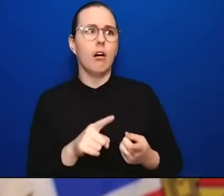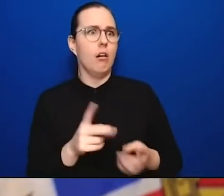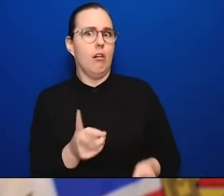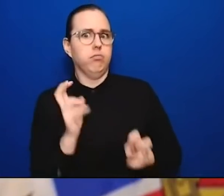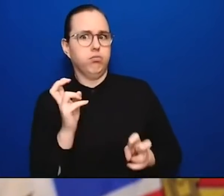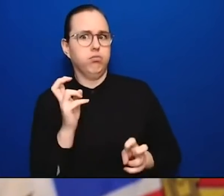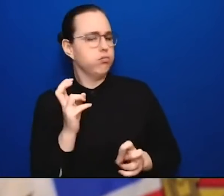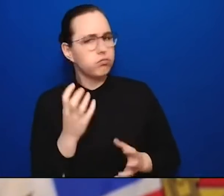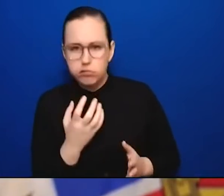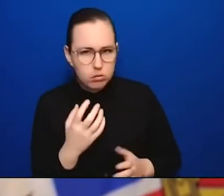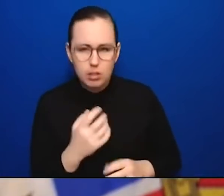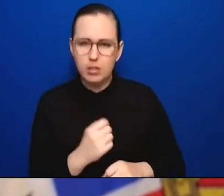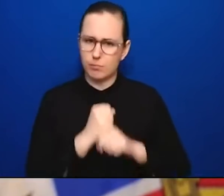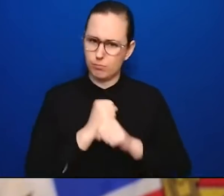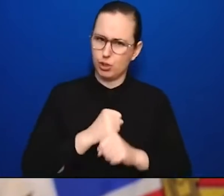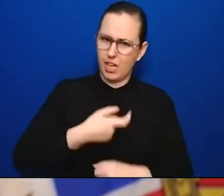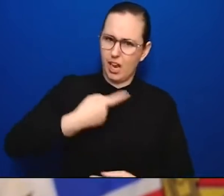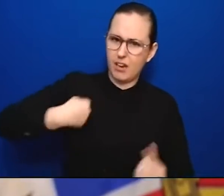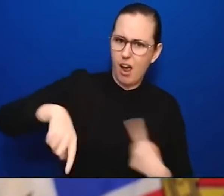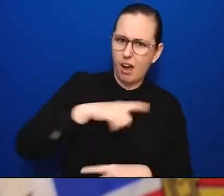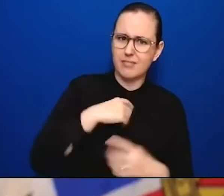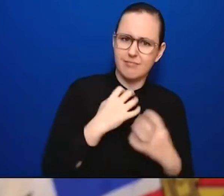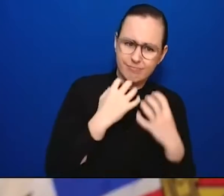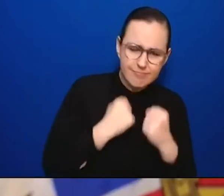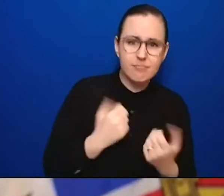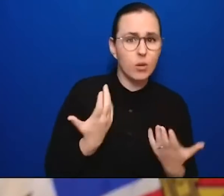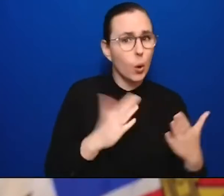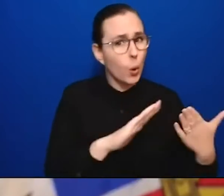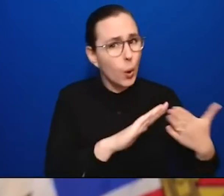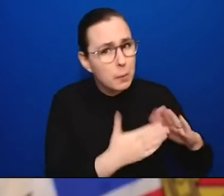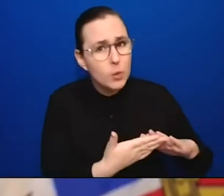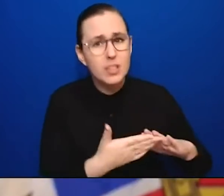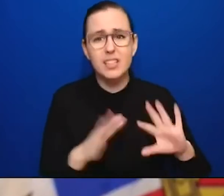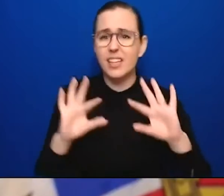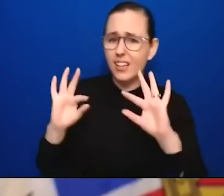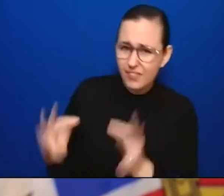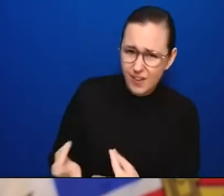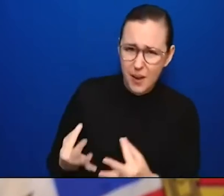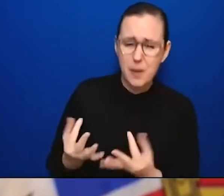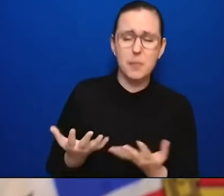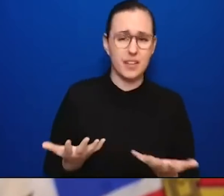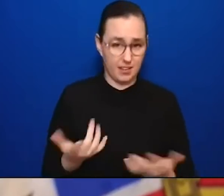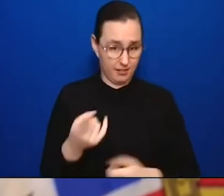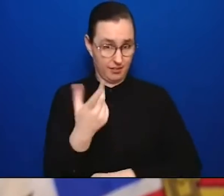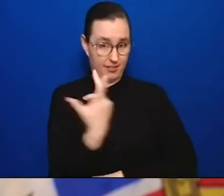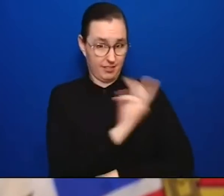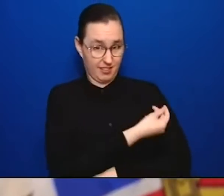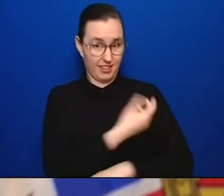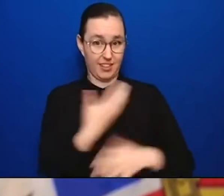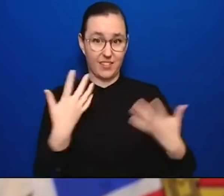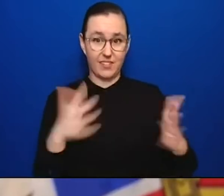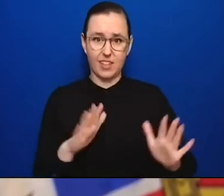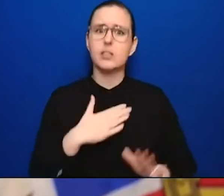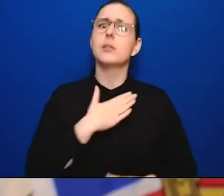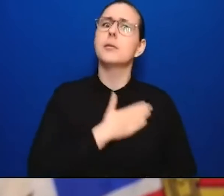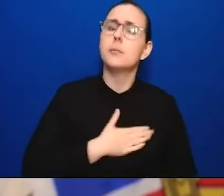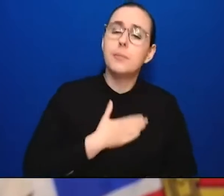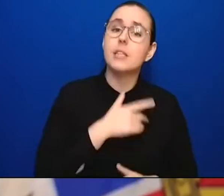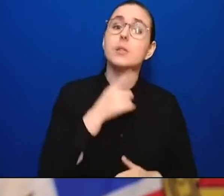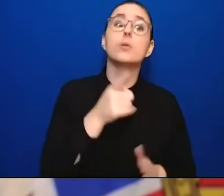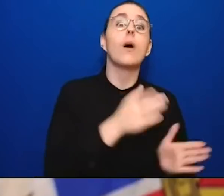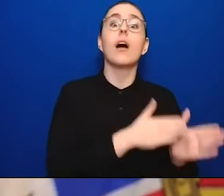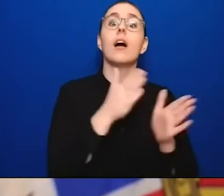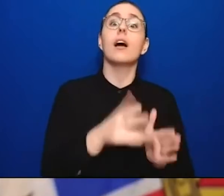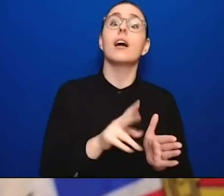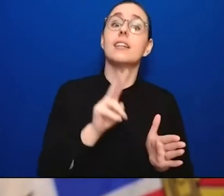as you're eligible, getting your booster dose. Keeping your distance from others in those places where we don't